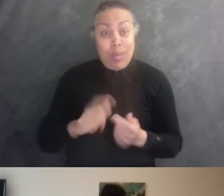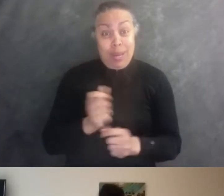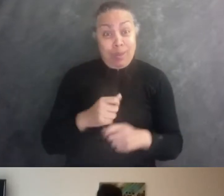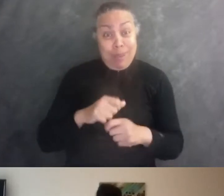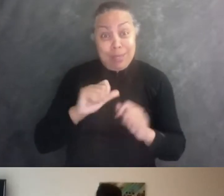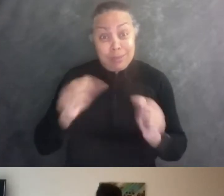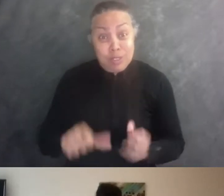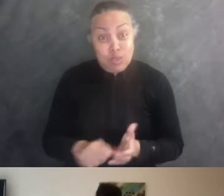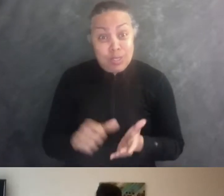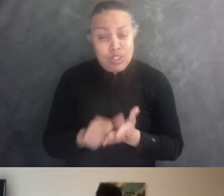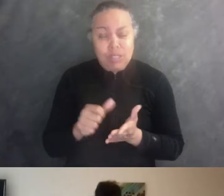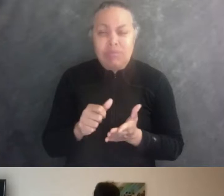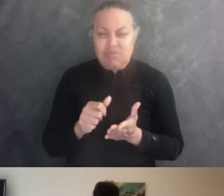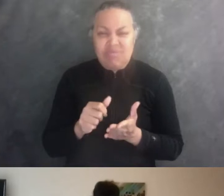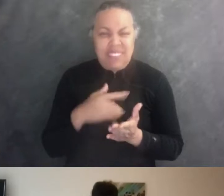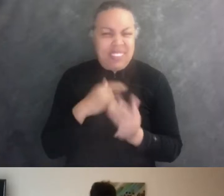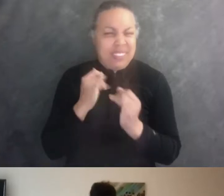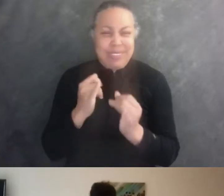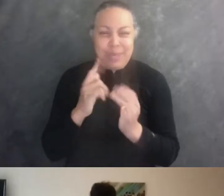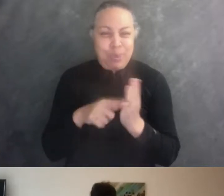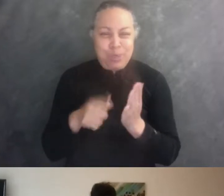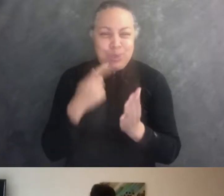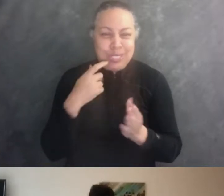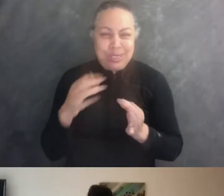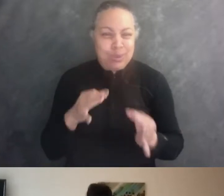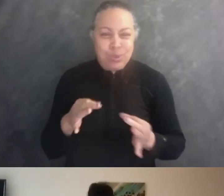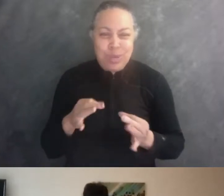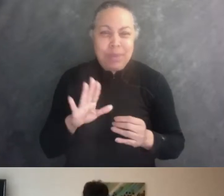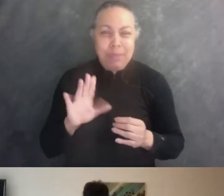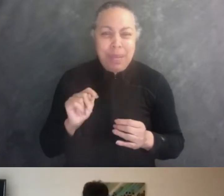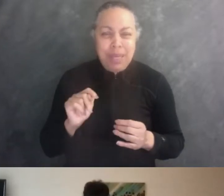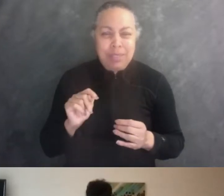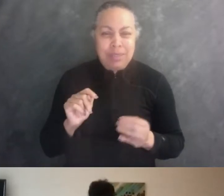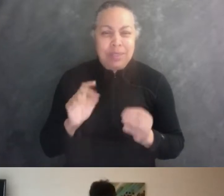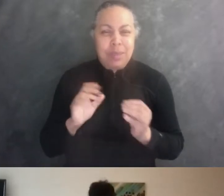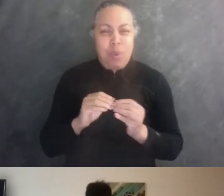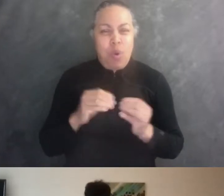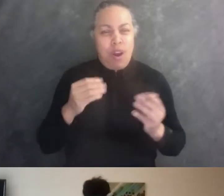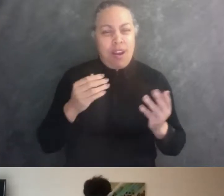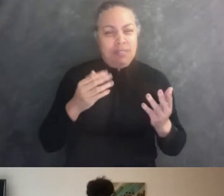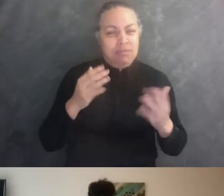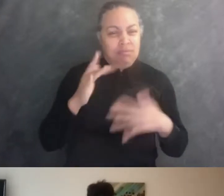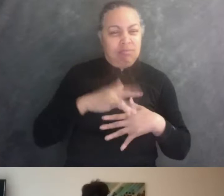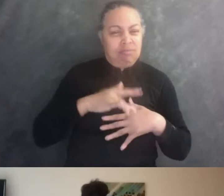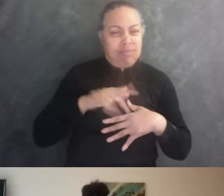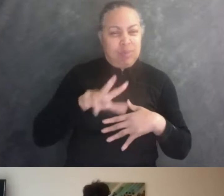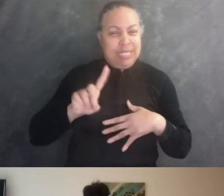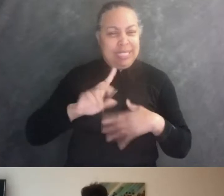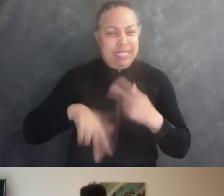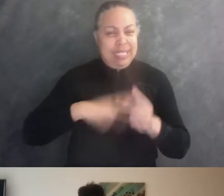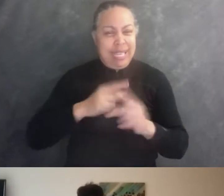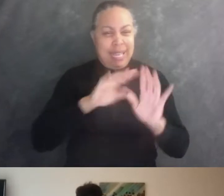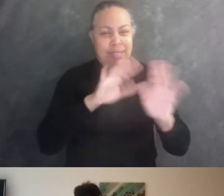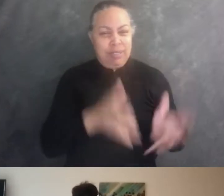similar to what you just described, but in a imagistic and physical three-dimensional sense.